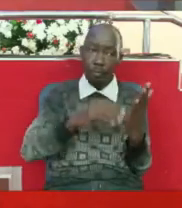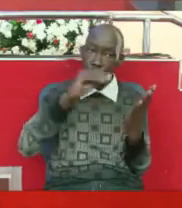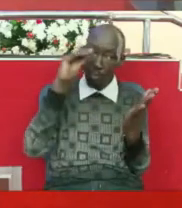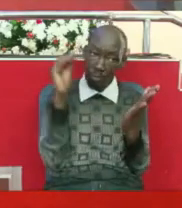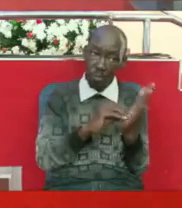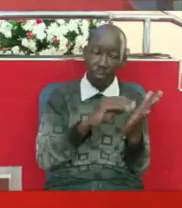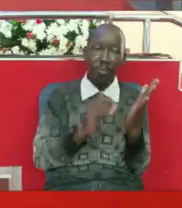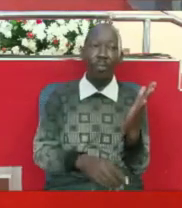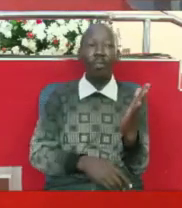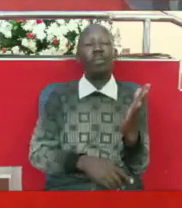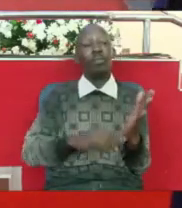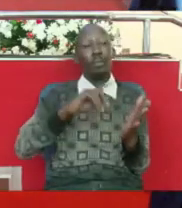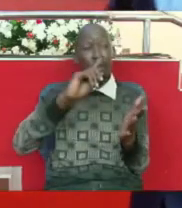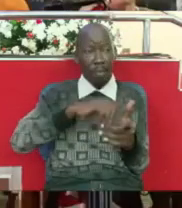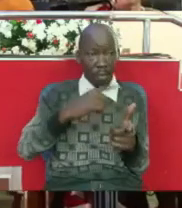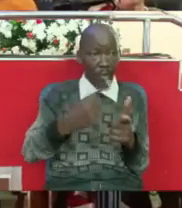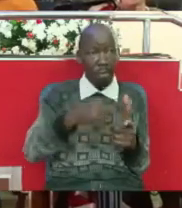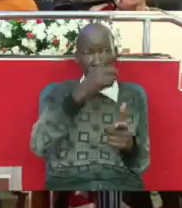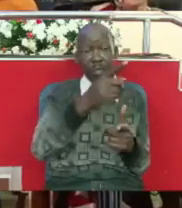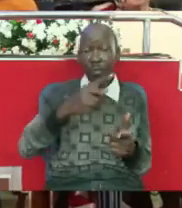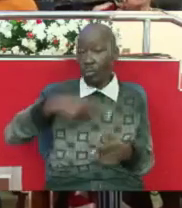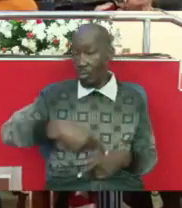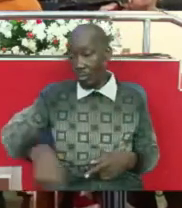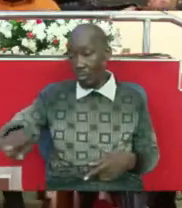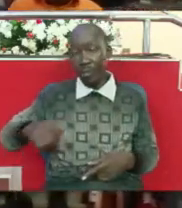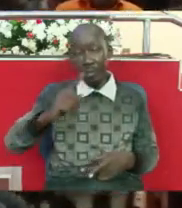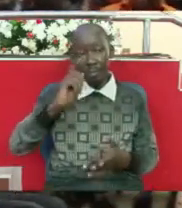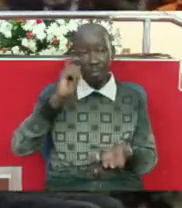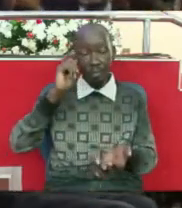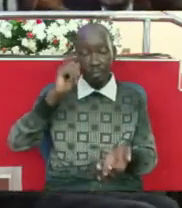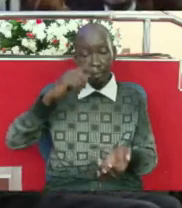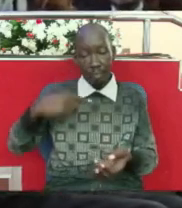and the amount that it was to be charged.